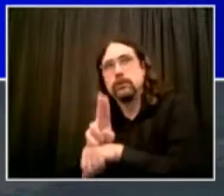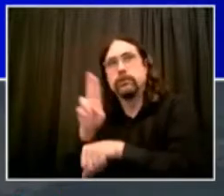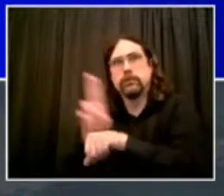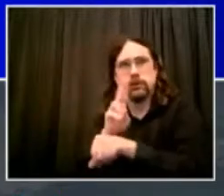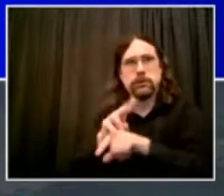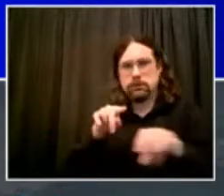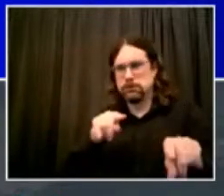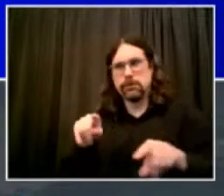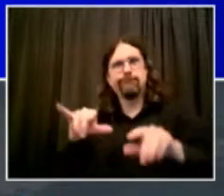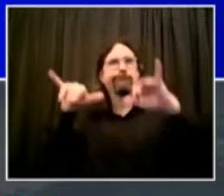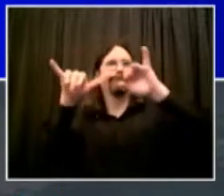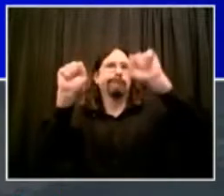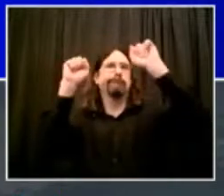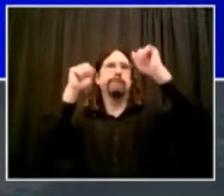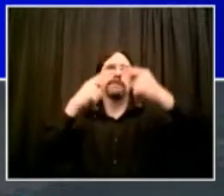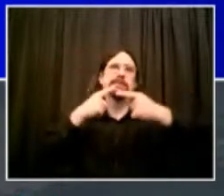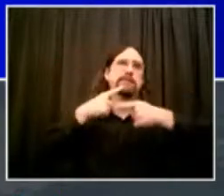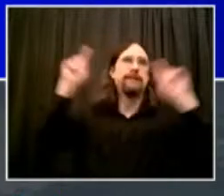Street busway permanent.